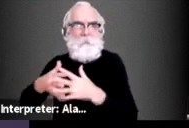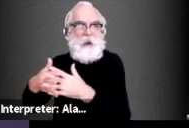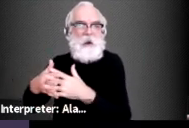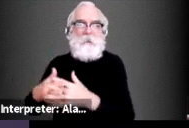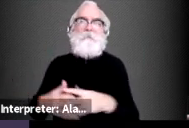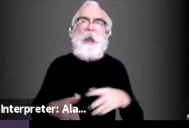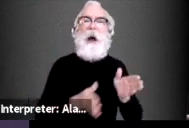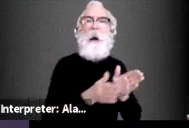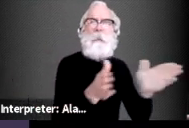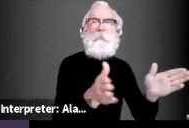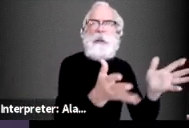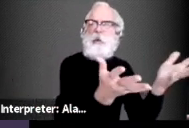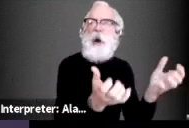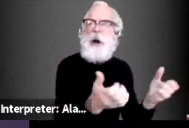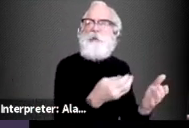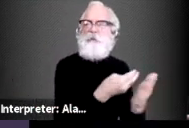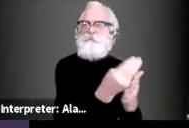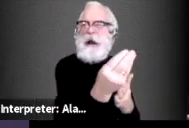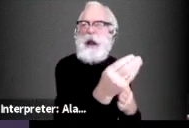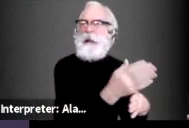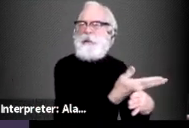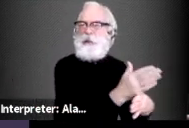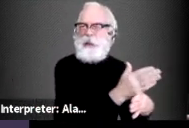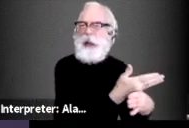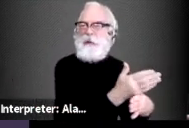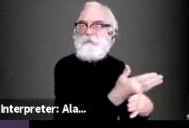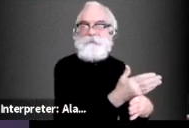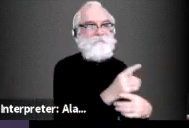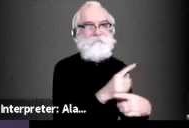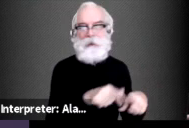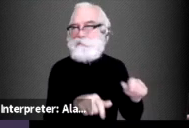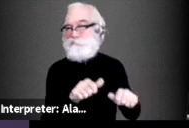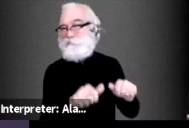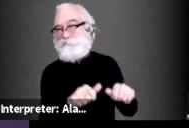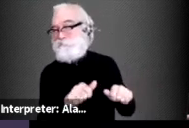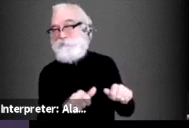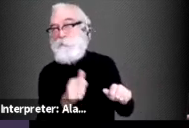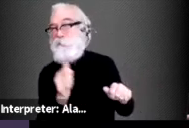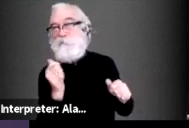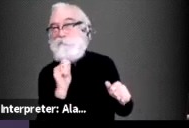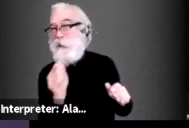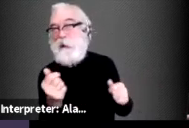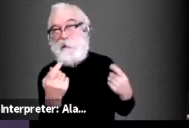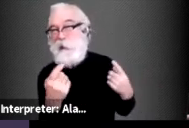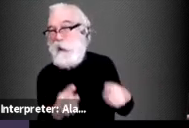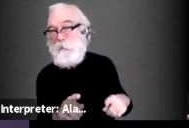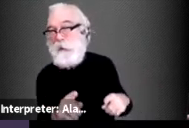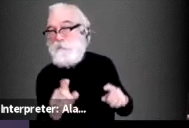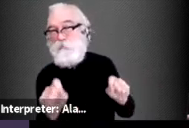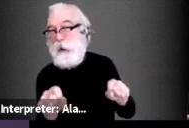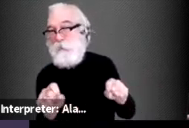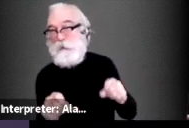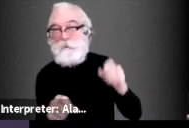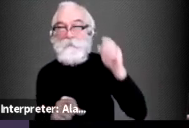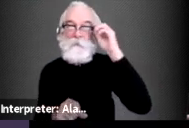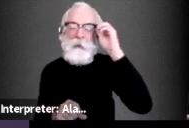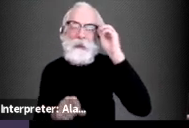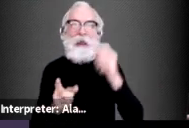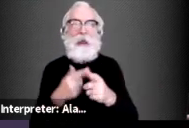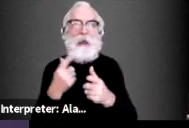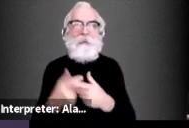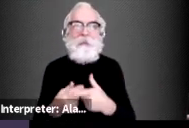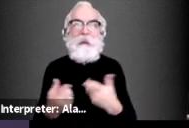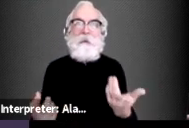the limited likelihood that this would ever happen. Following a parliamentary inquiry, a number of politicians were